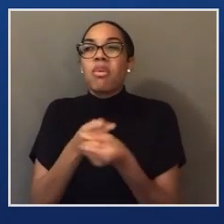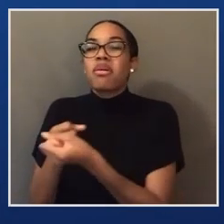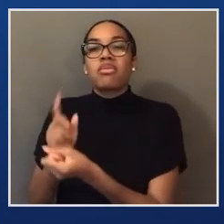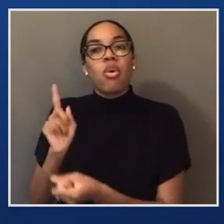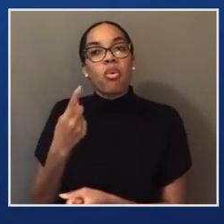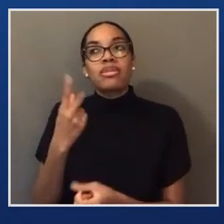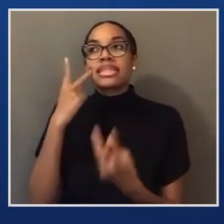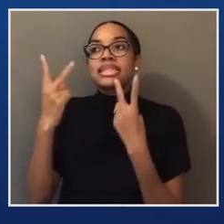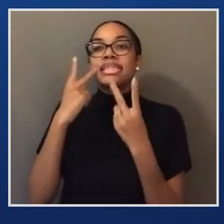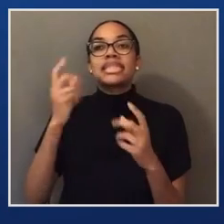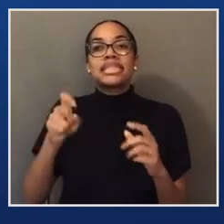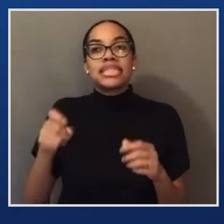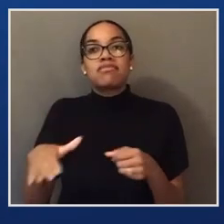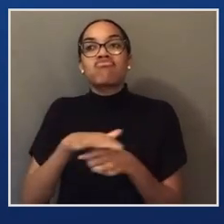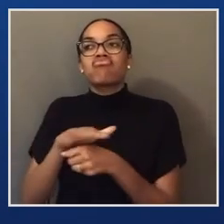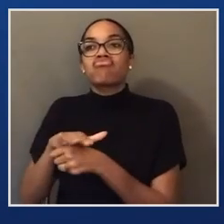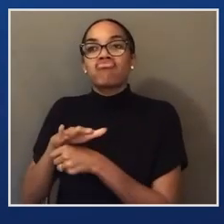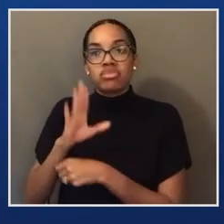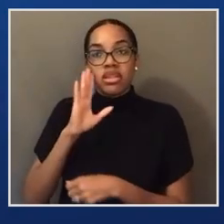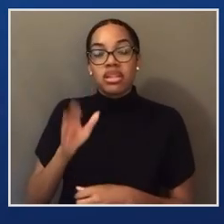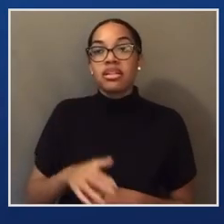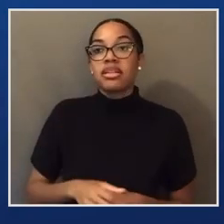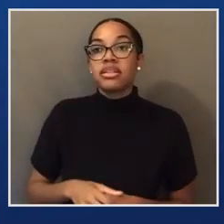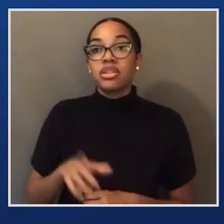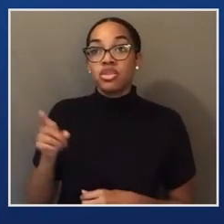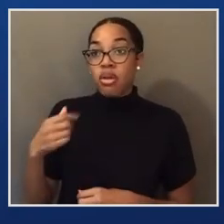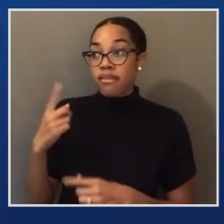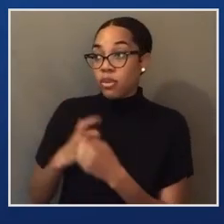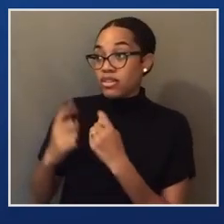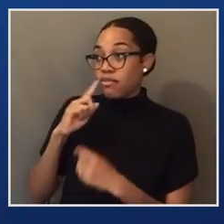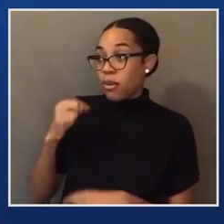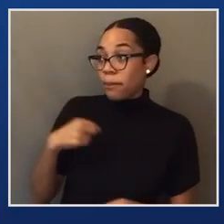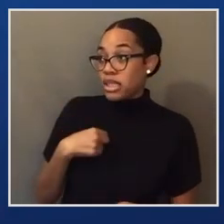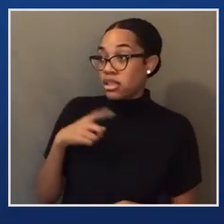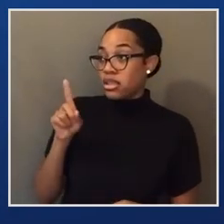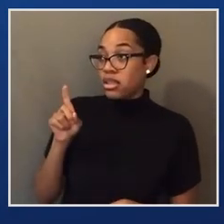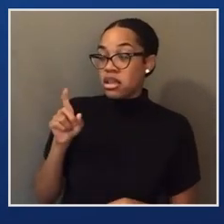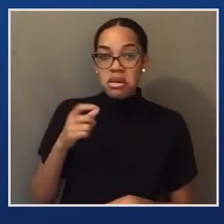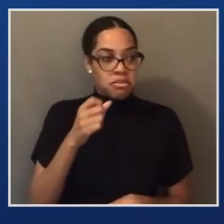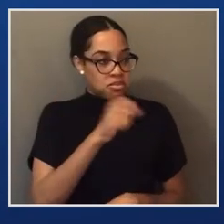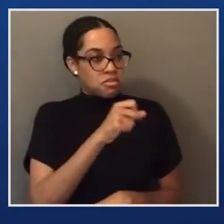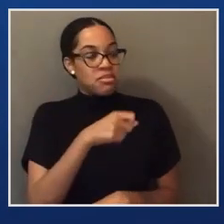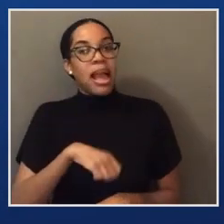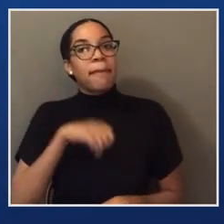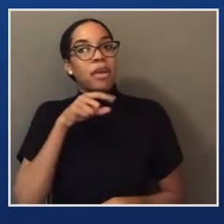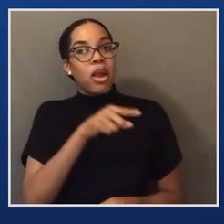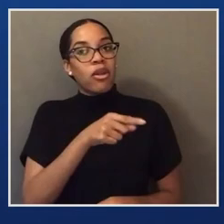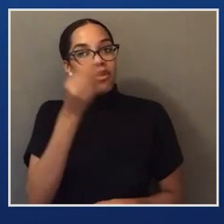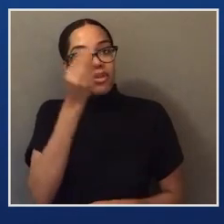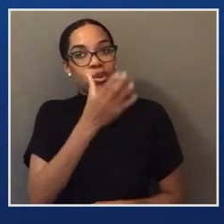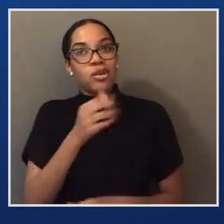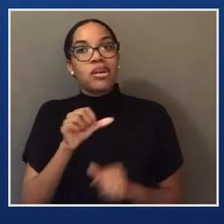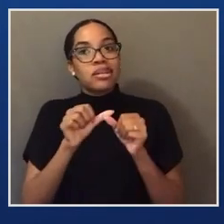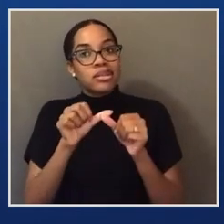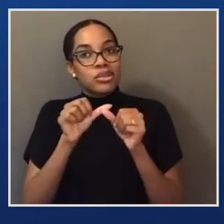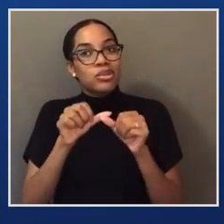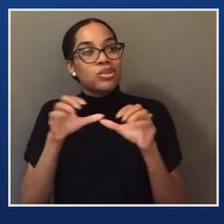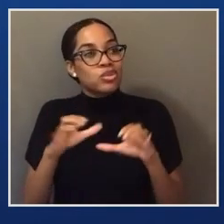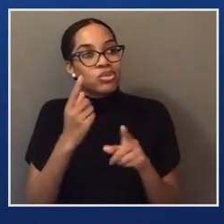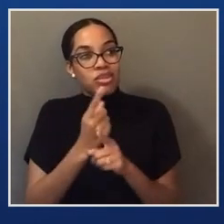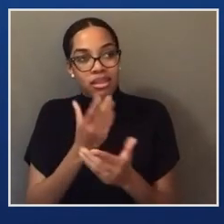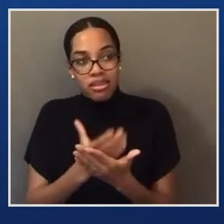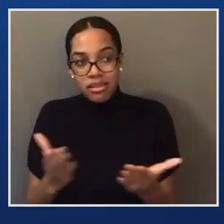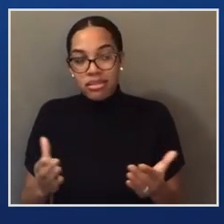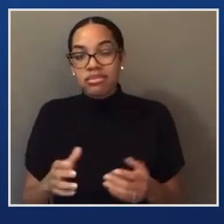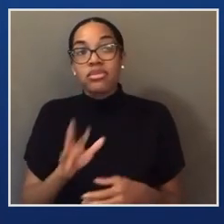So I understand that you have some questions for me. I'm proud of you, brother. Continue to do the right thing. Make sure you follow your dreams. So you're going to have a